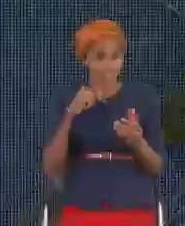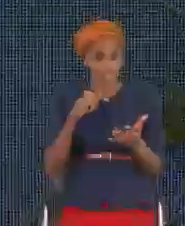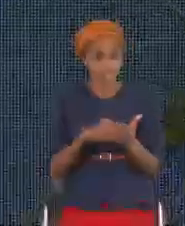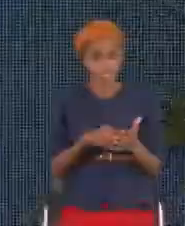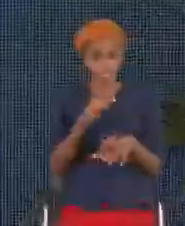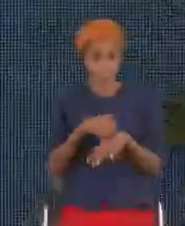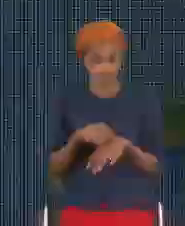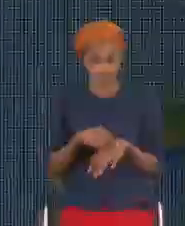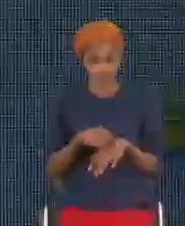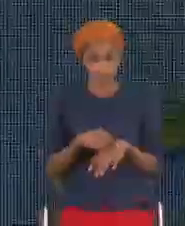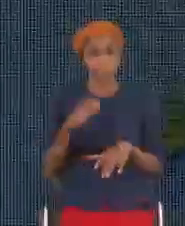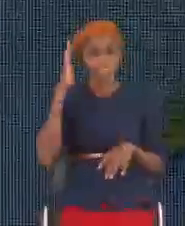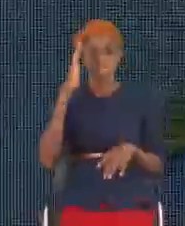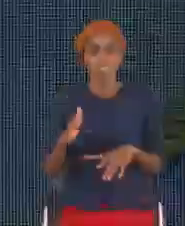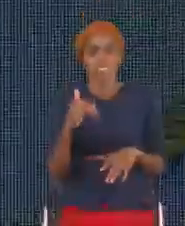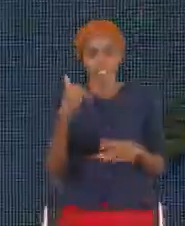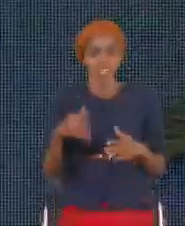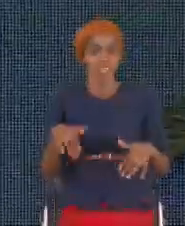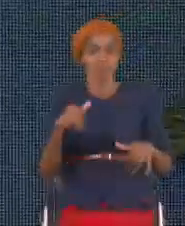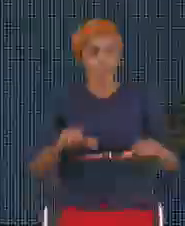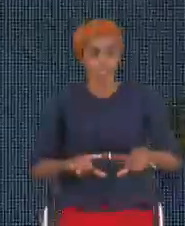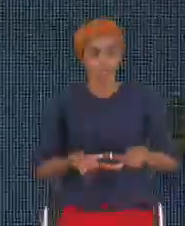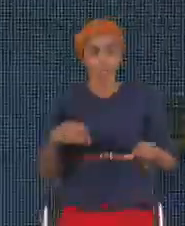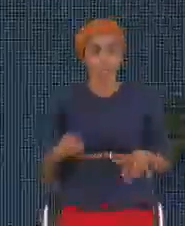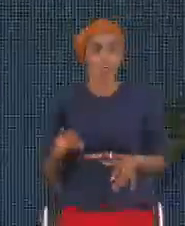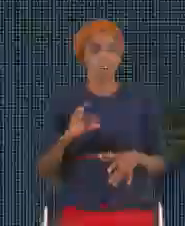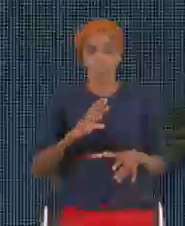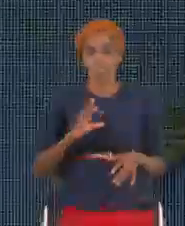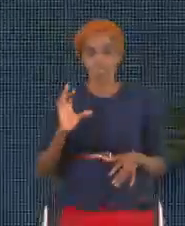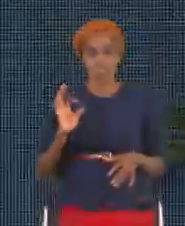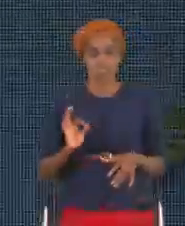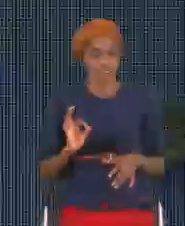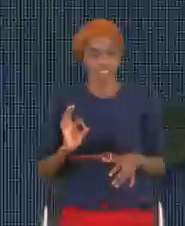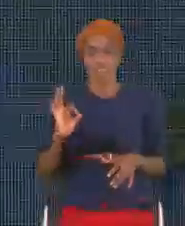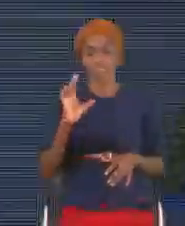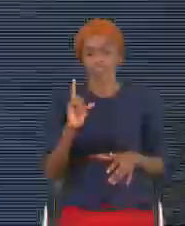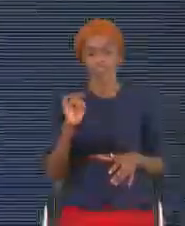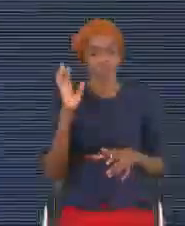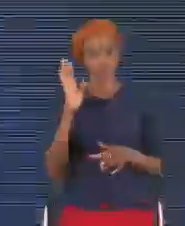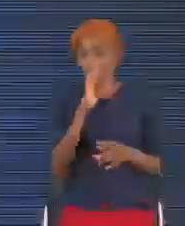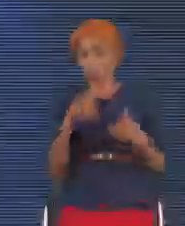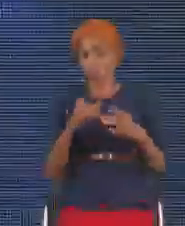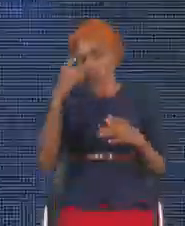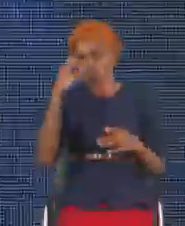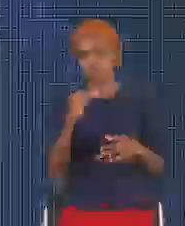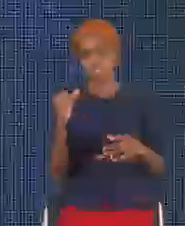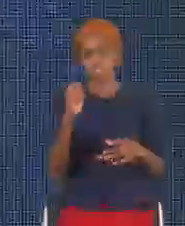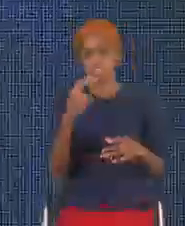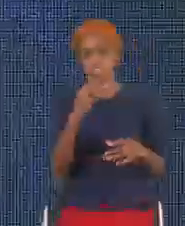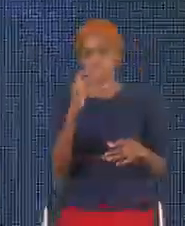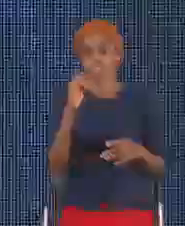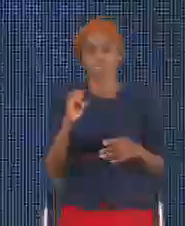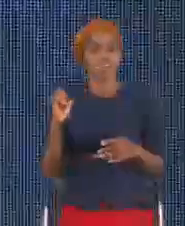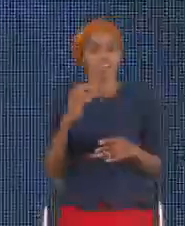a measure of fine flour be sold for a shekel, and two measures of barley for